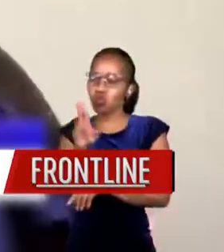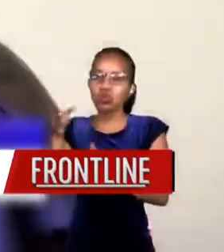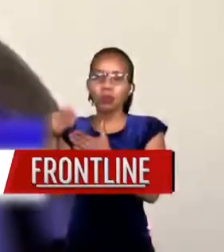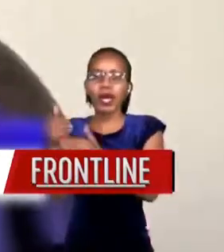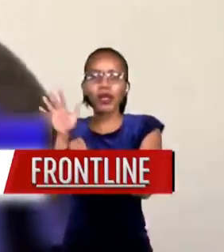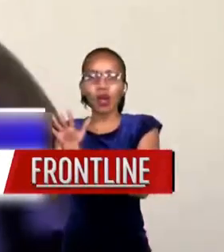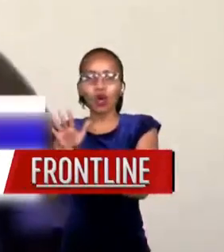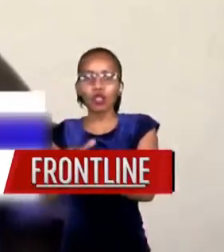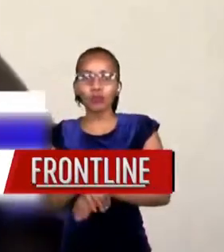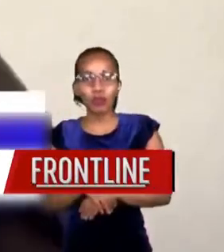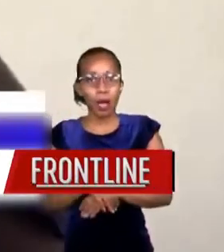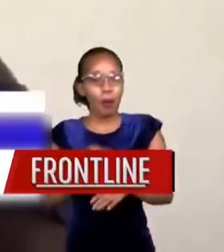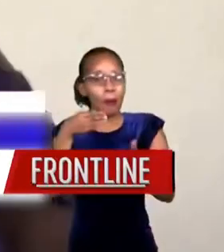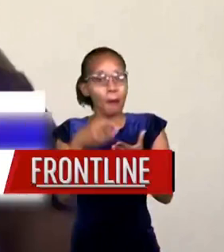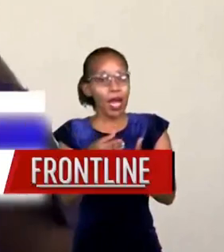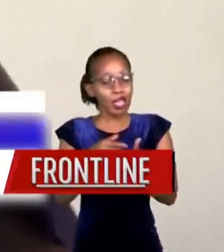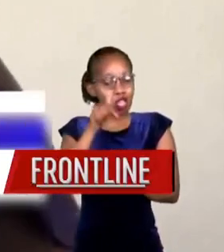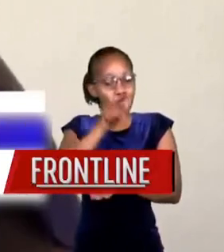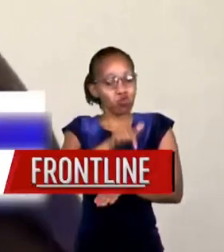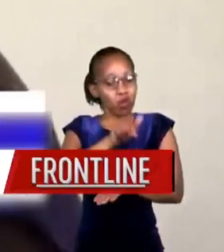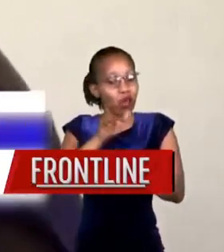How you relate to money today is